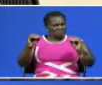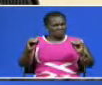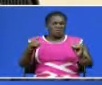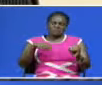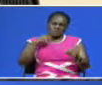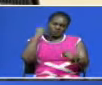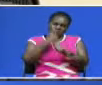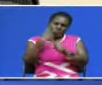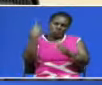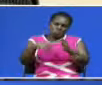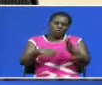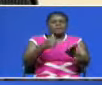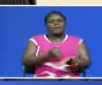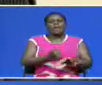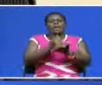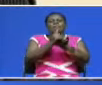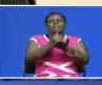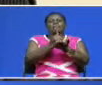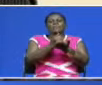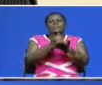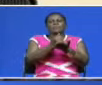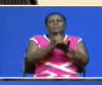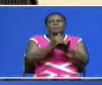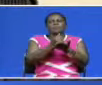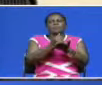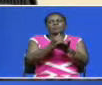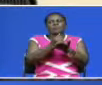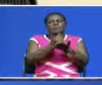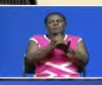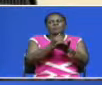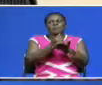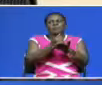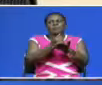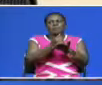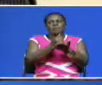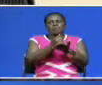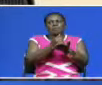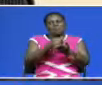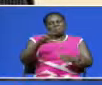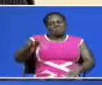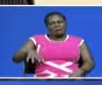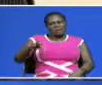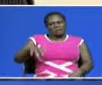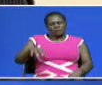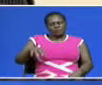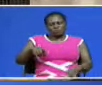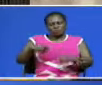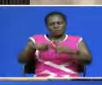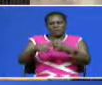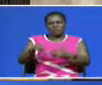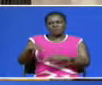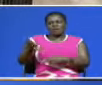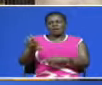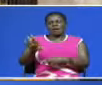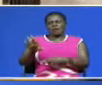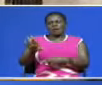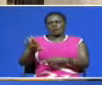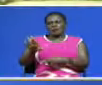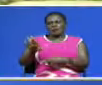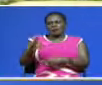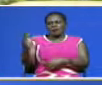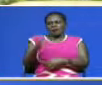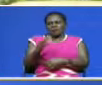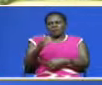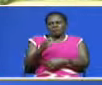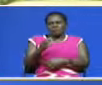we are doing actually to facilitate the other mode of transport like the matatu industry by taking our customers